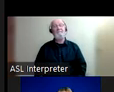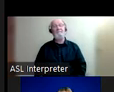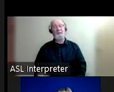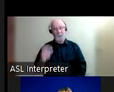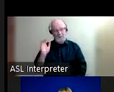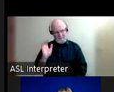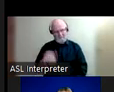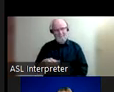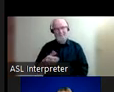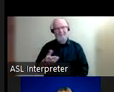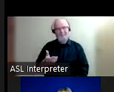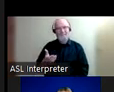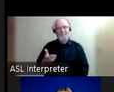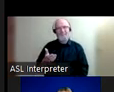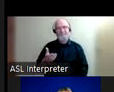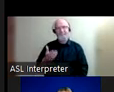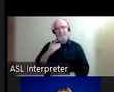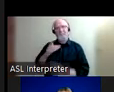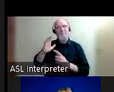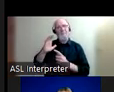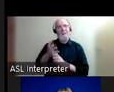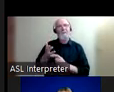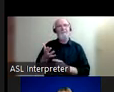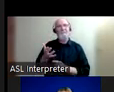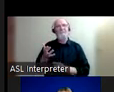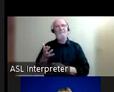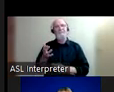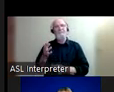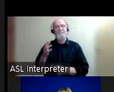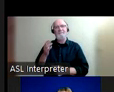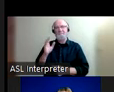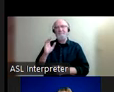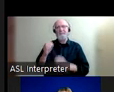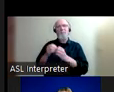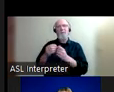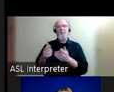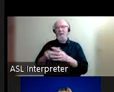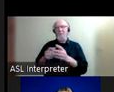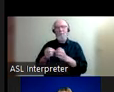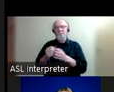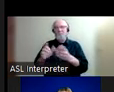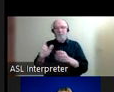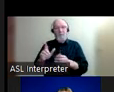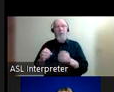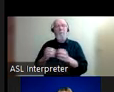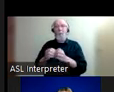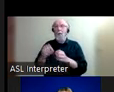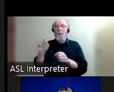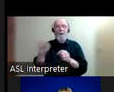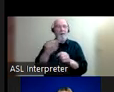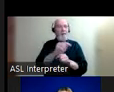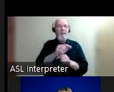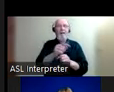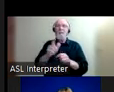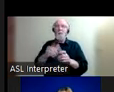know, the more popular trends we're starting to see. So hopefully next year you'll see more and more seed